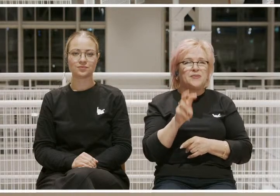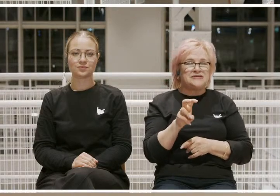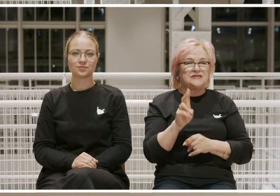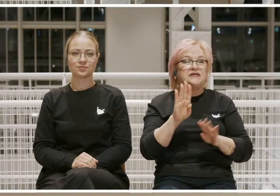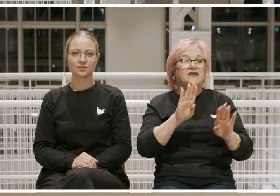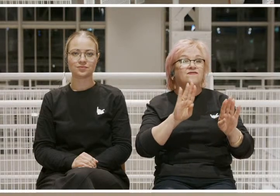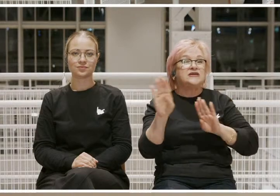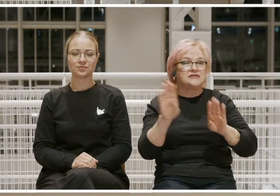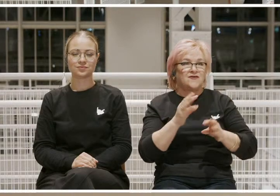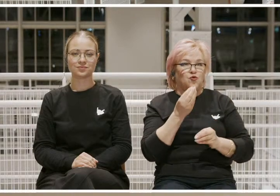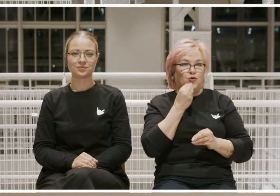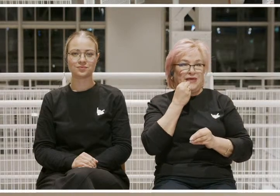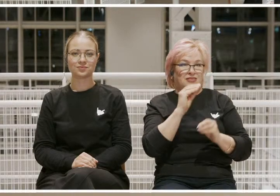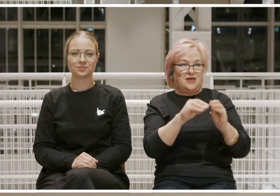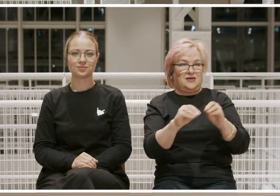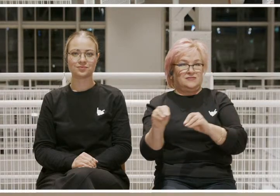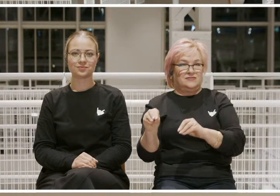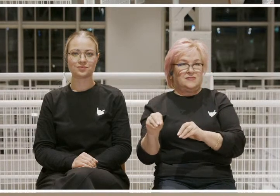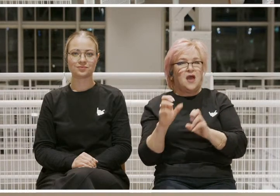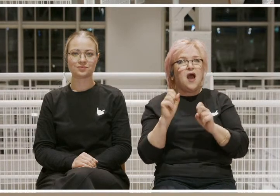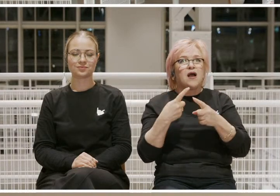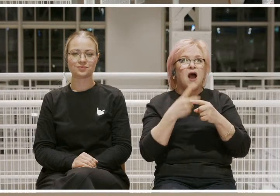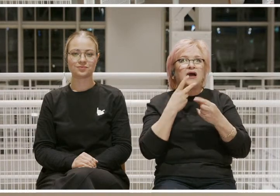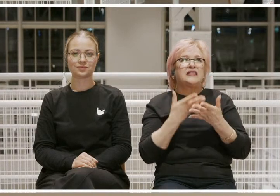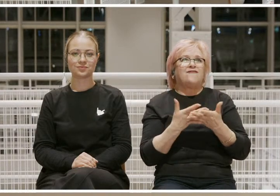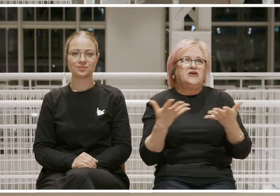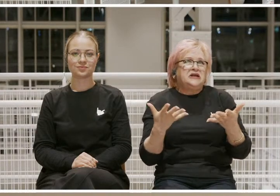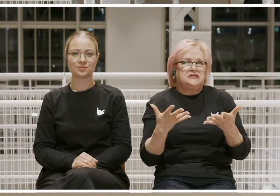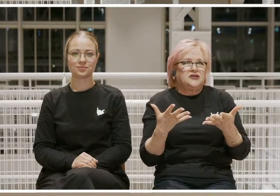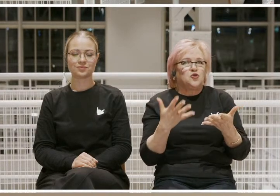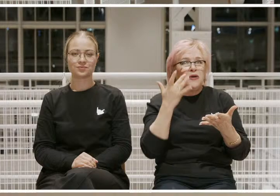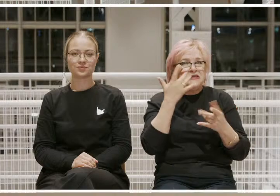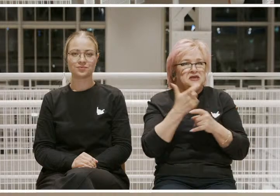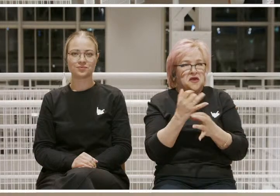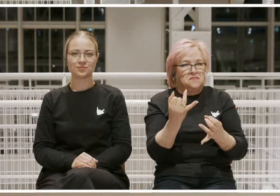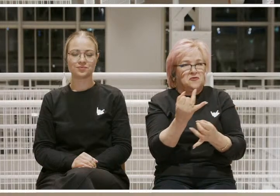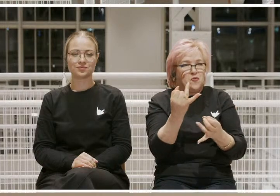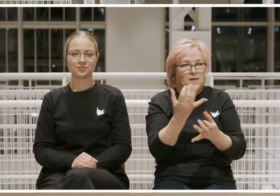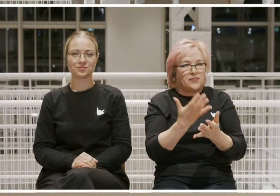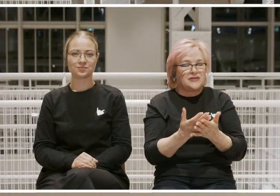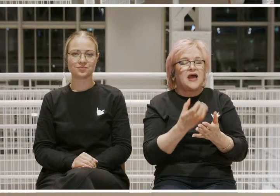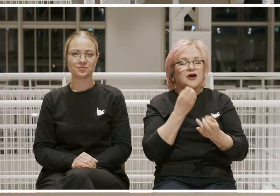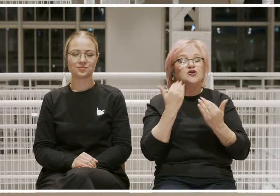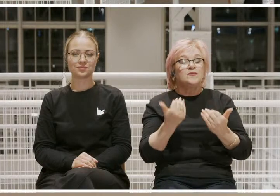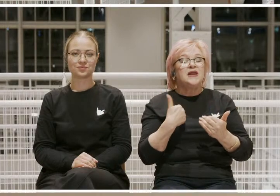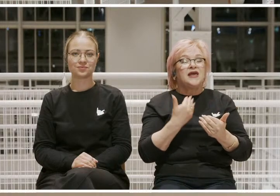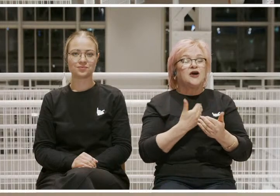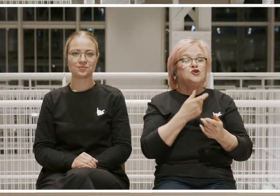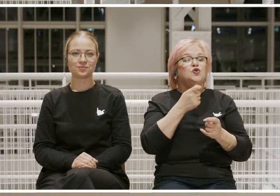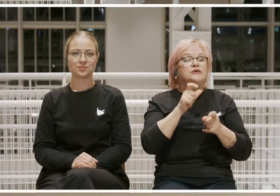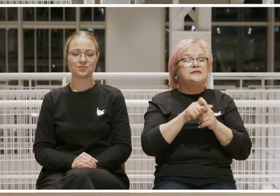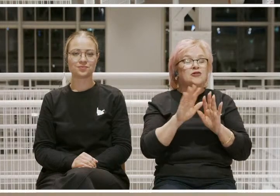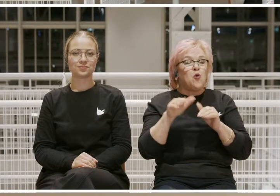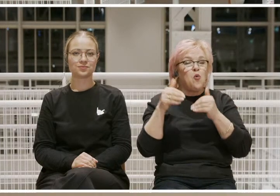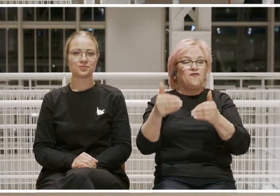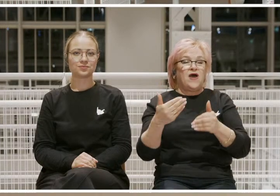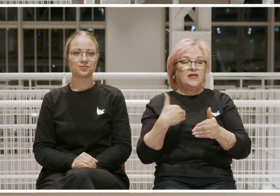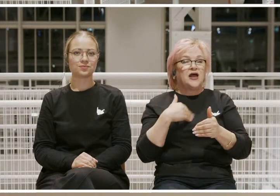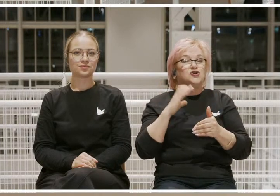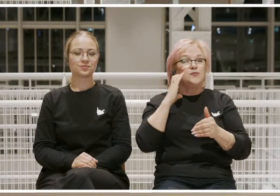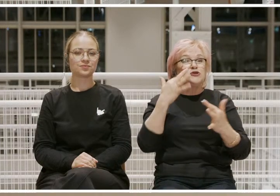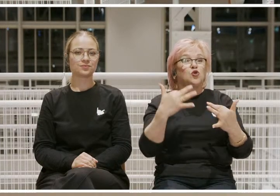maybe right now would be a time for our visitors to ask questions if they have them. Does anyone have a